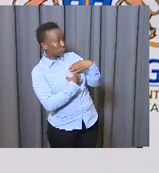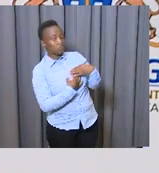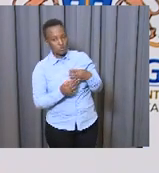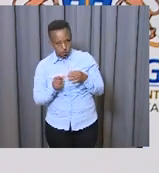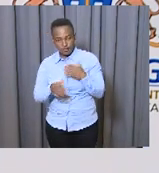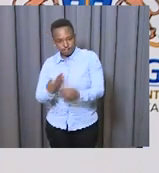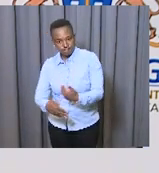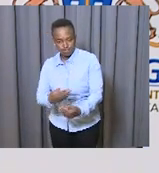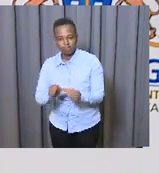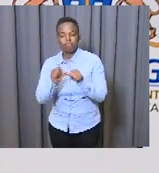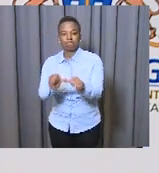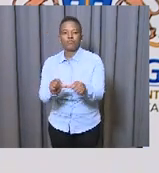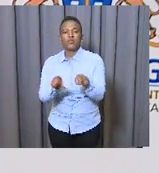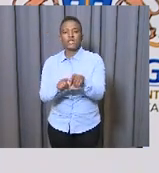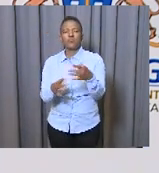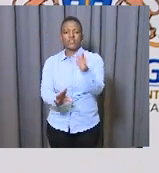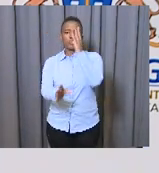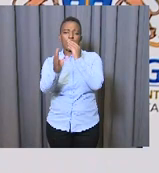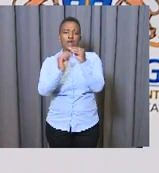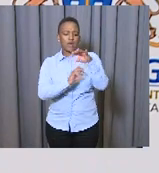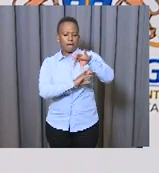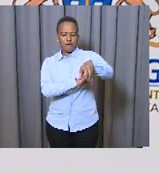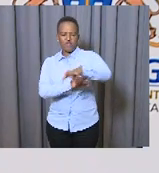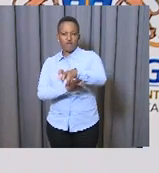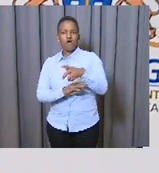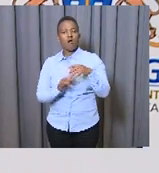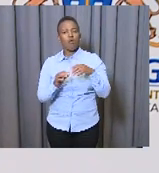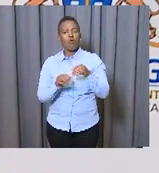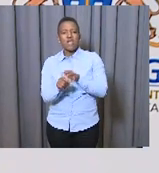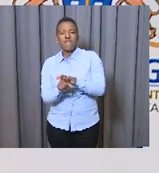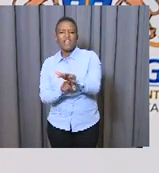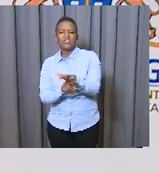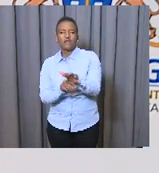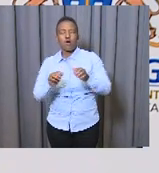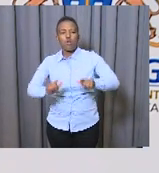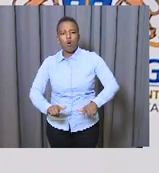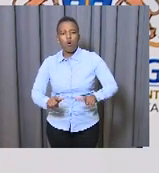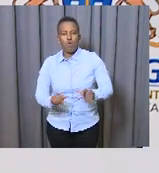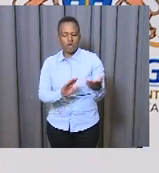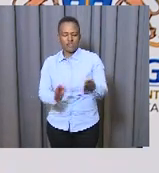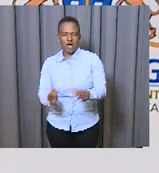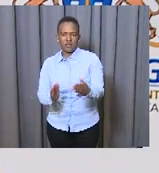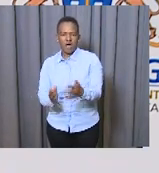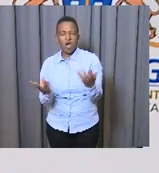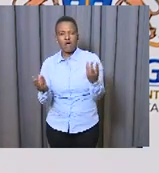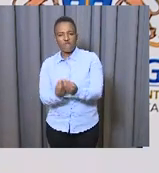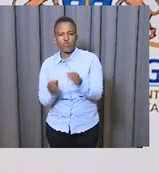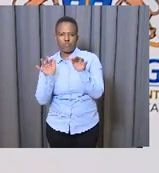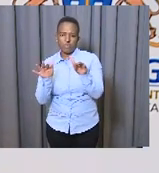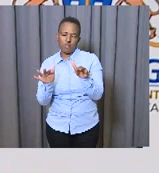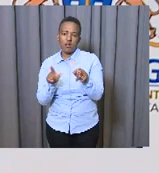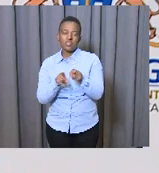the provinces where the infection rate is low, where the mortality rate is low. We also learn from all